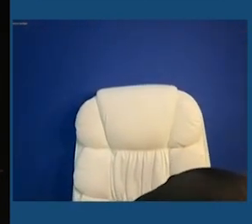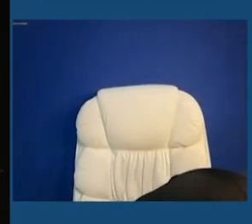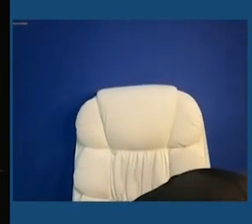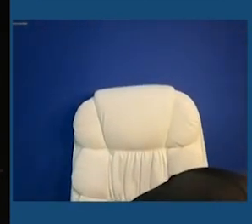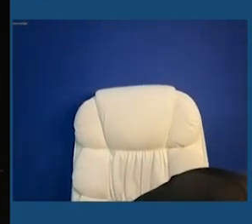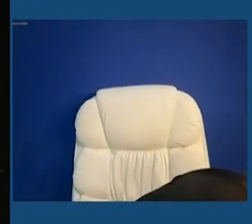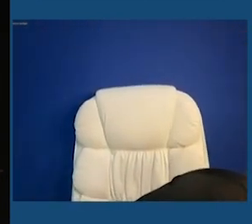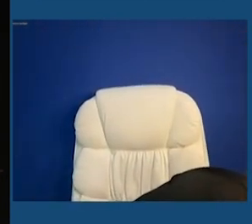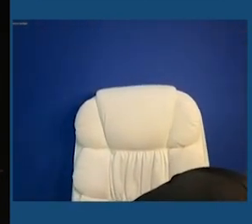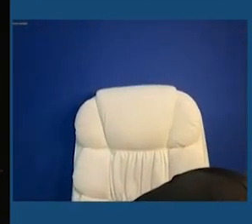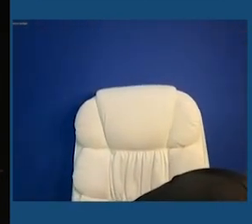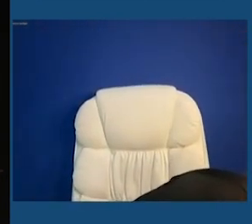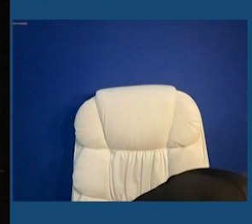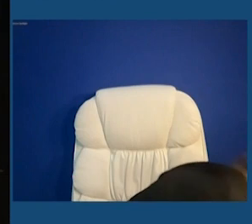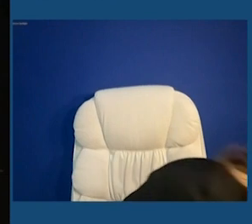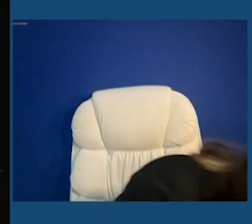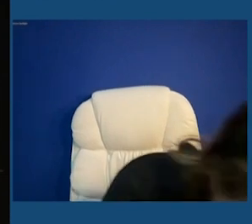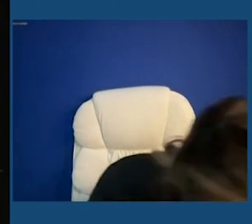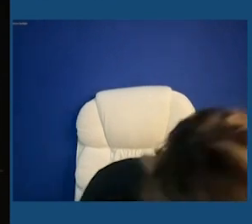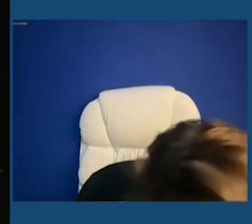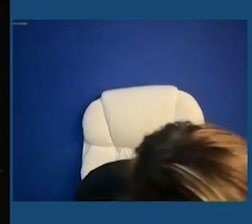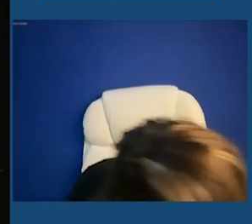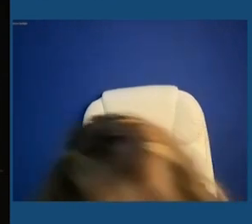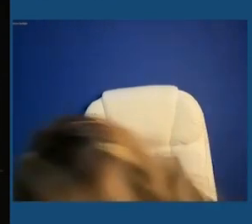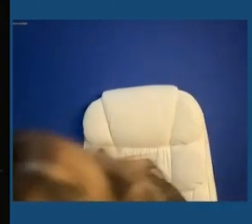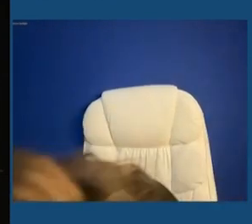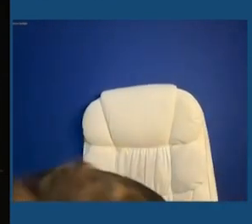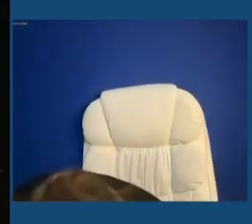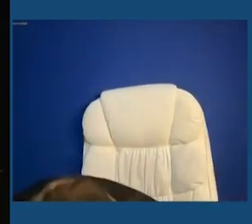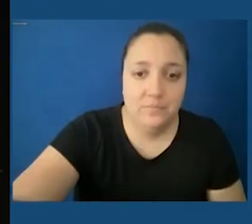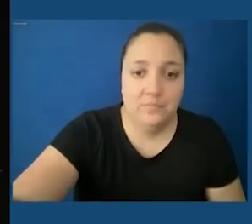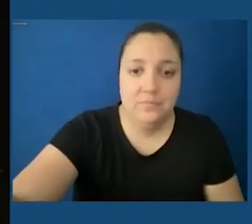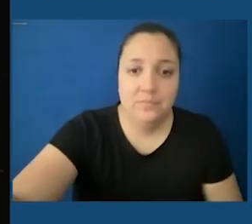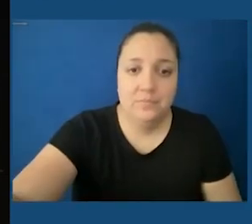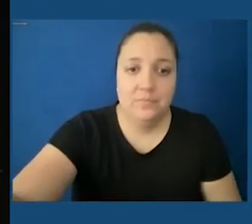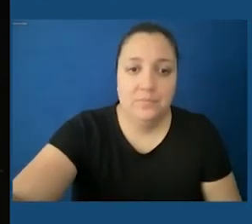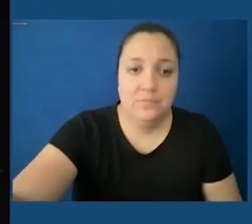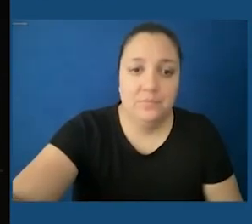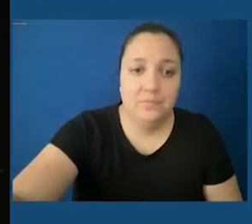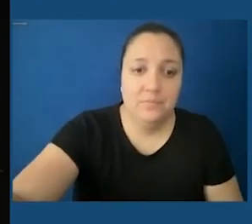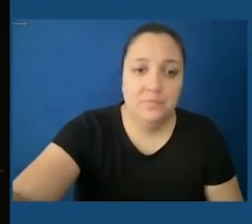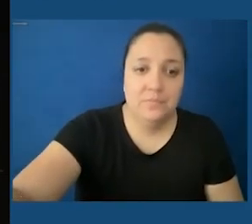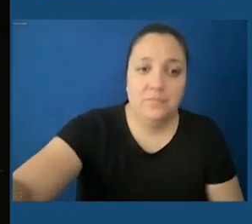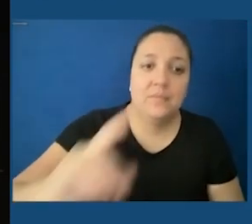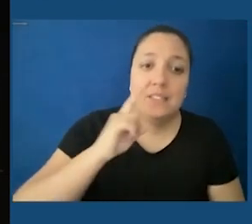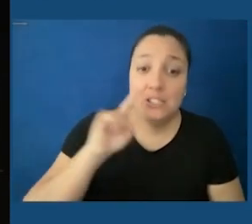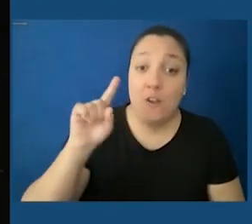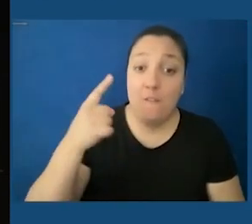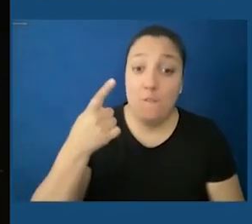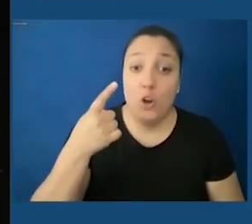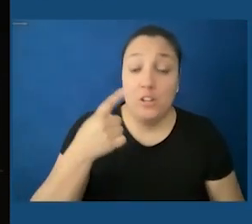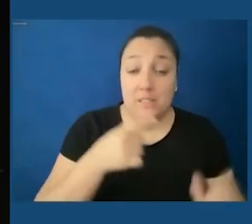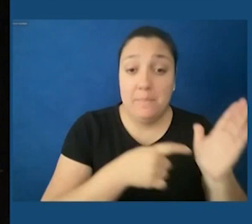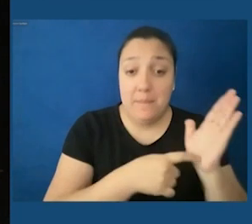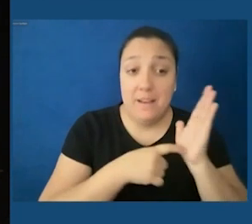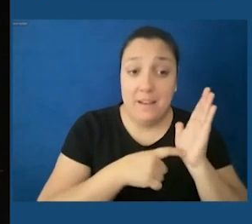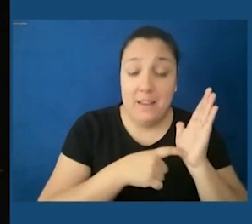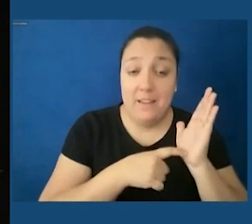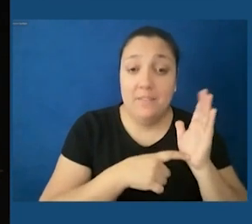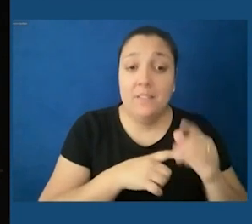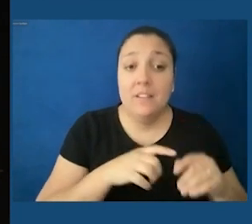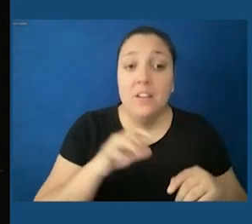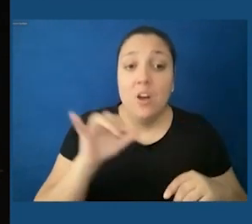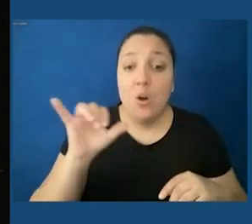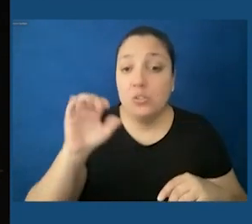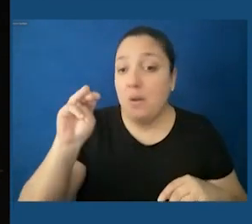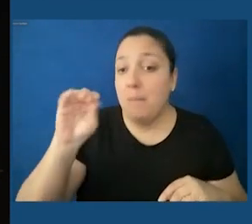origin. That's our first mandate. Our second mandate is the Matthew Shepard James Byrd Act, also known